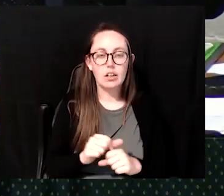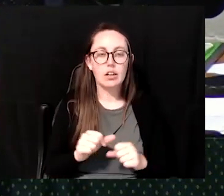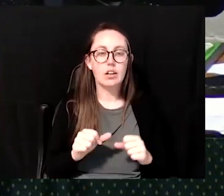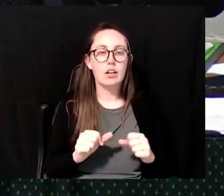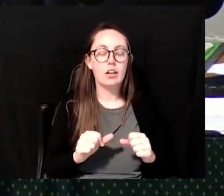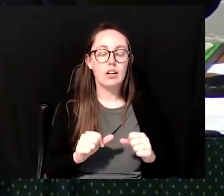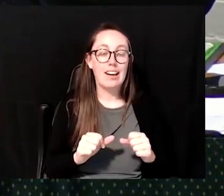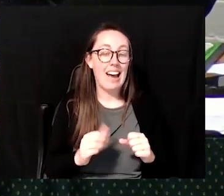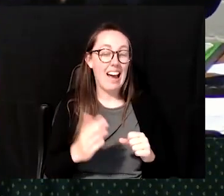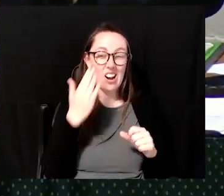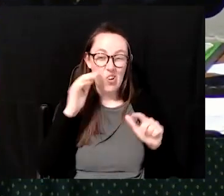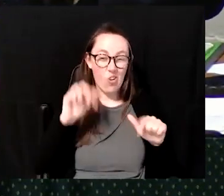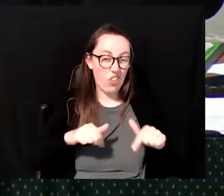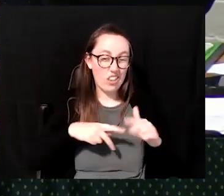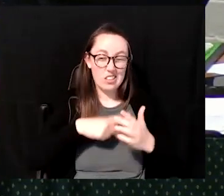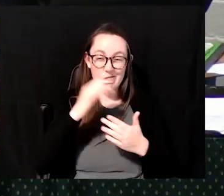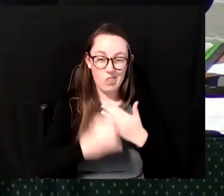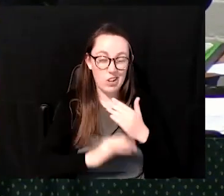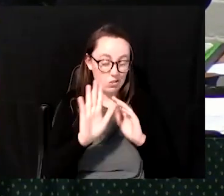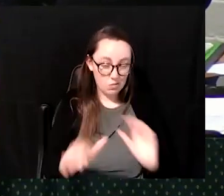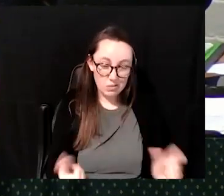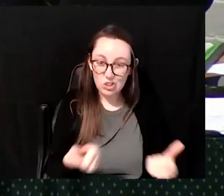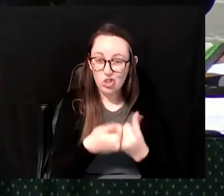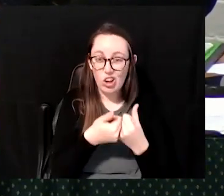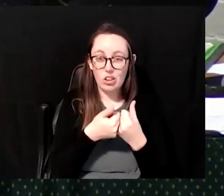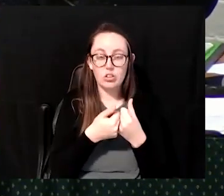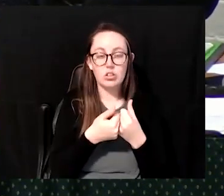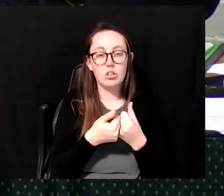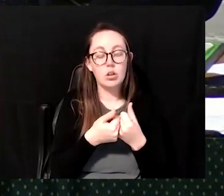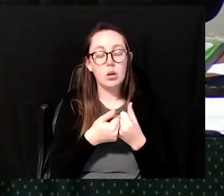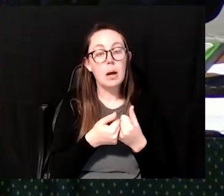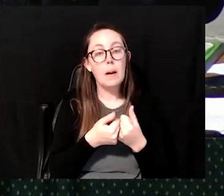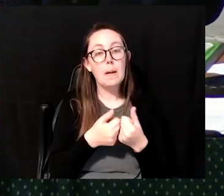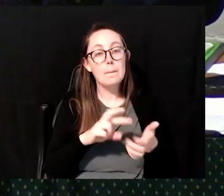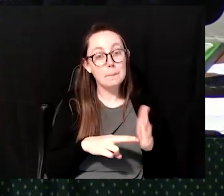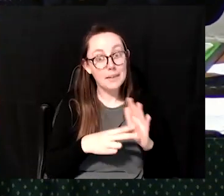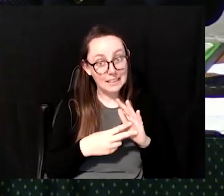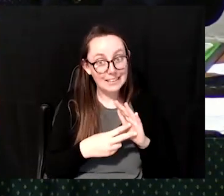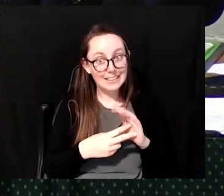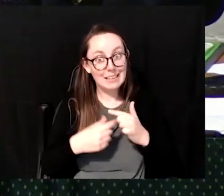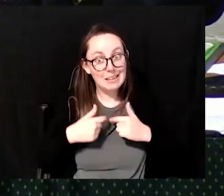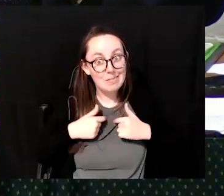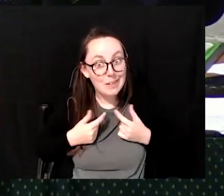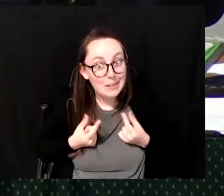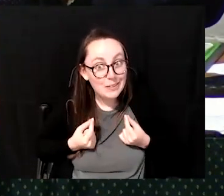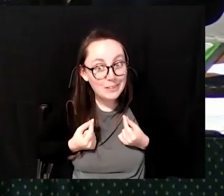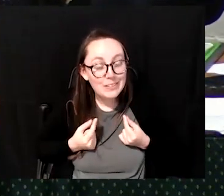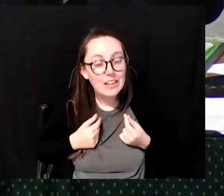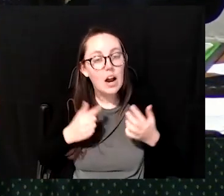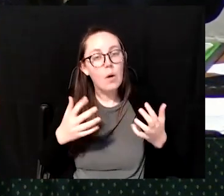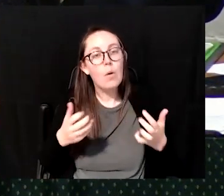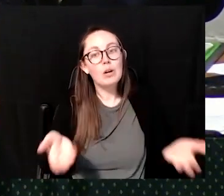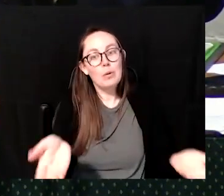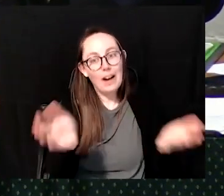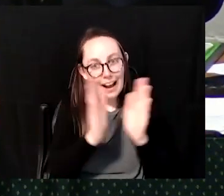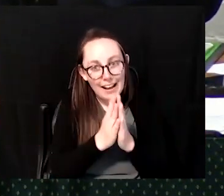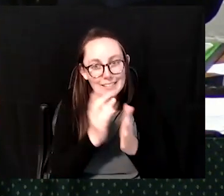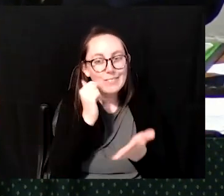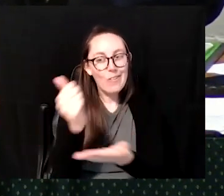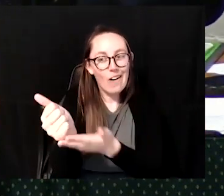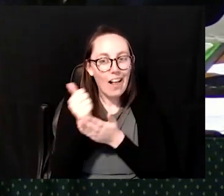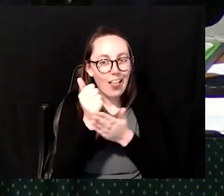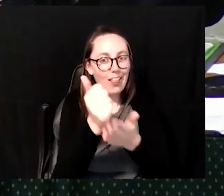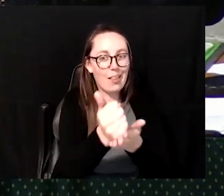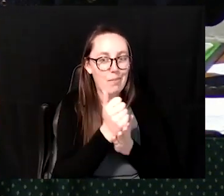really challenging and so what I'd like to do is ask for help okay and I would like to ask for help in a way that other towns and cities